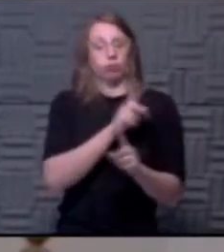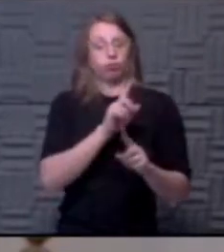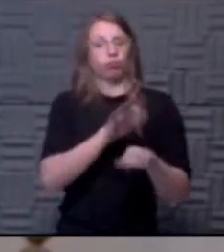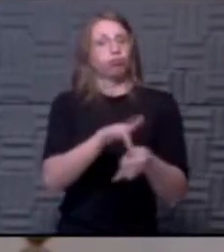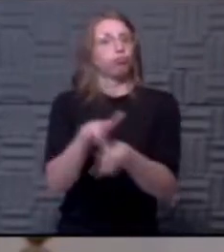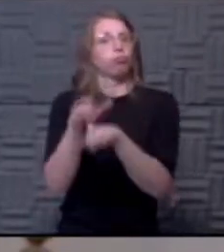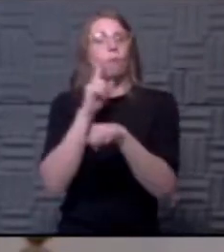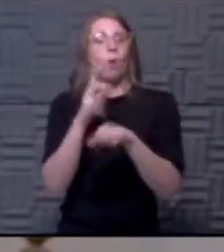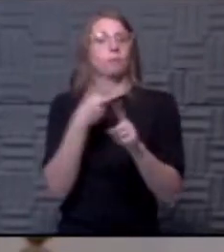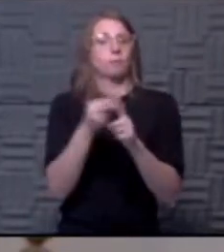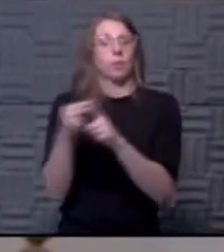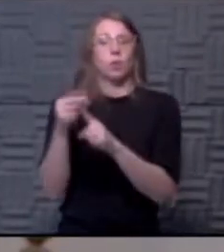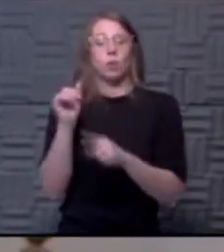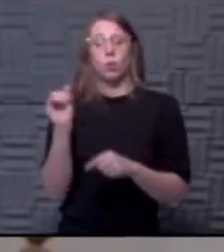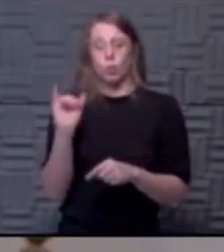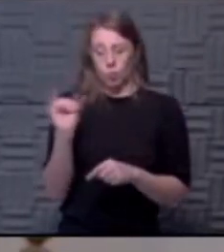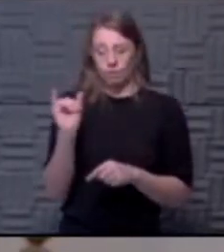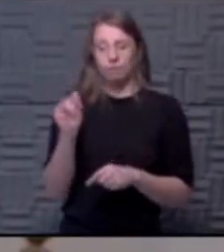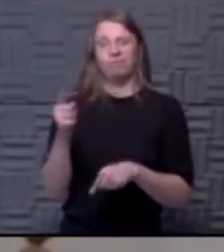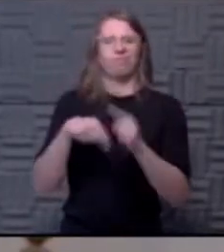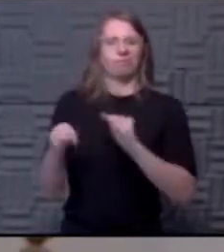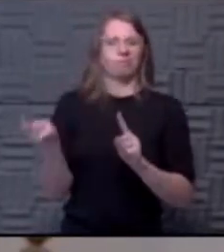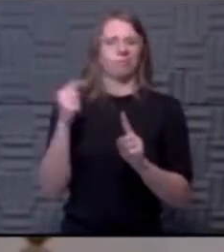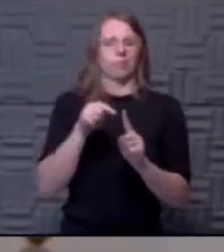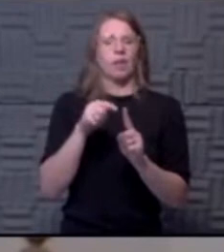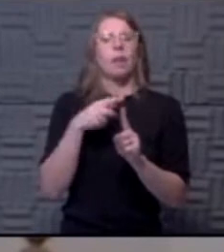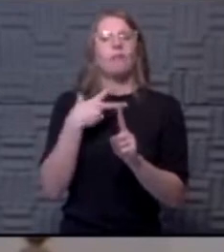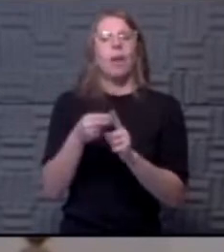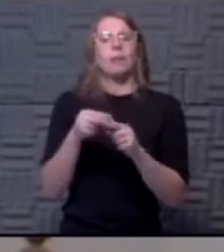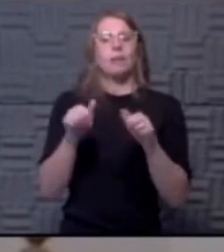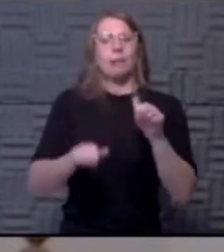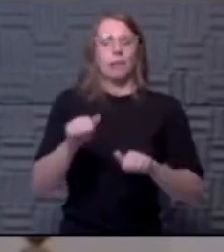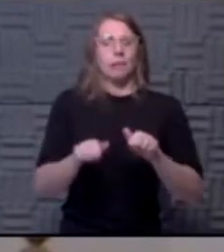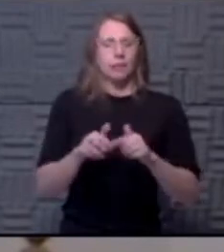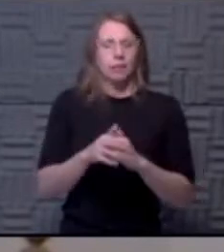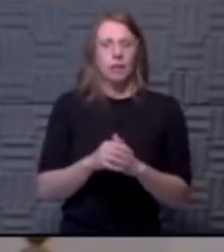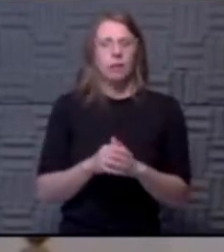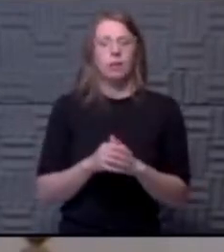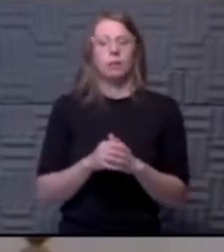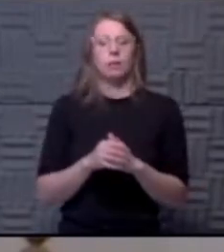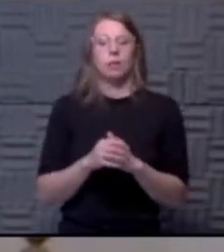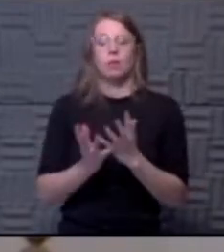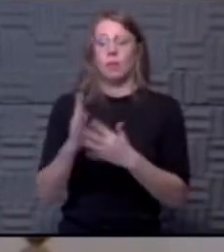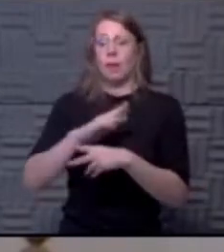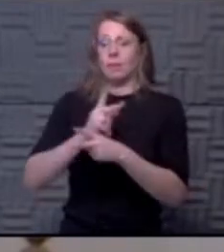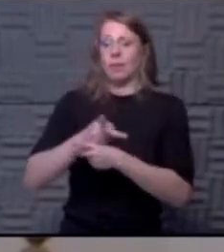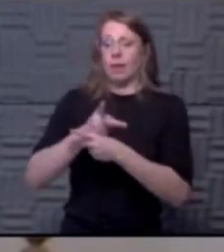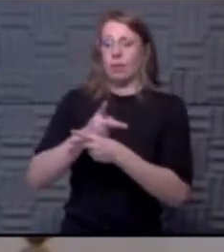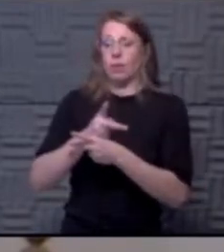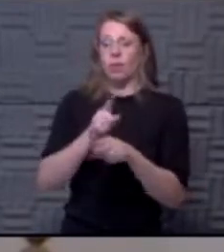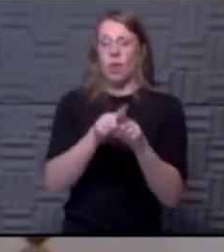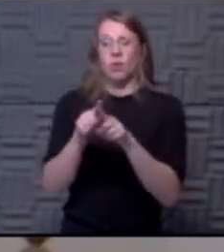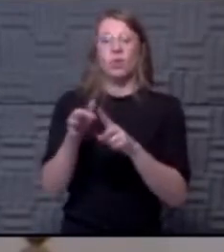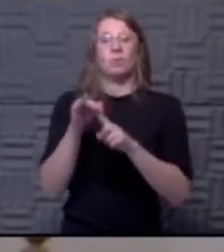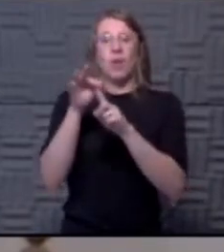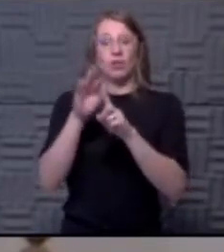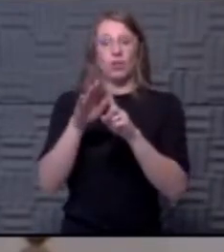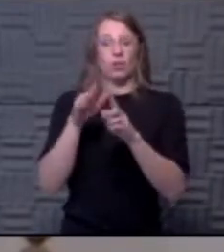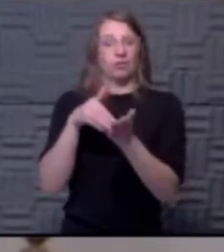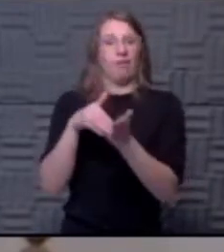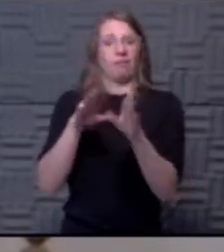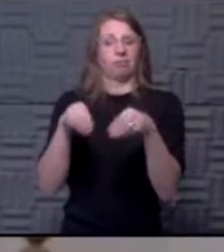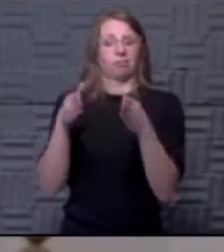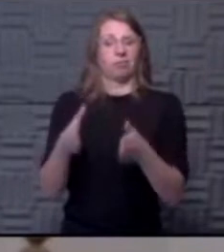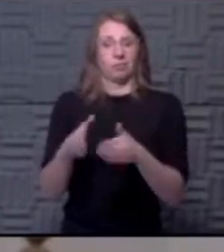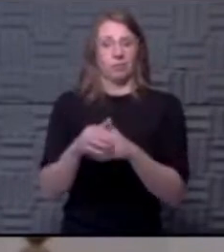to this question of vaccine hesitancy, to get vaccine in the hands of the primary care and specialty providers who know patients, they know